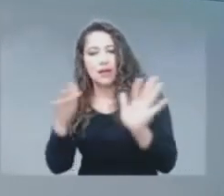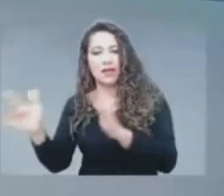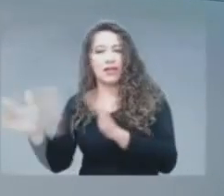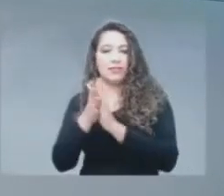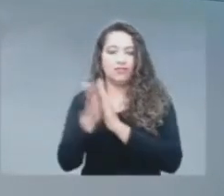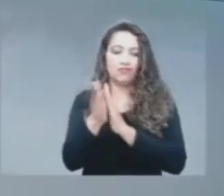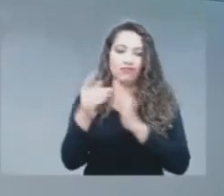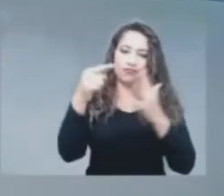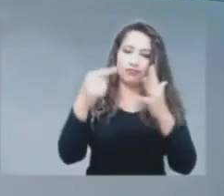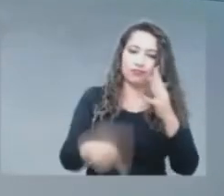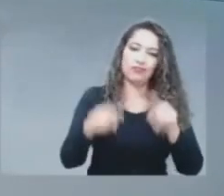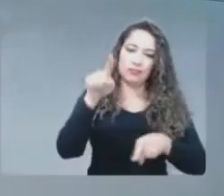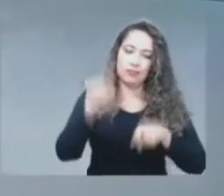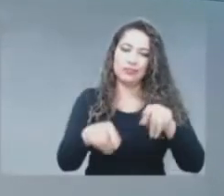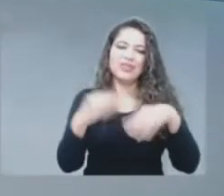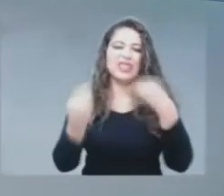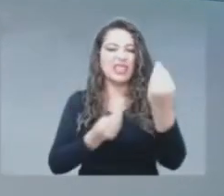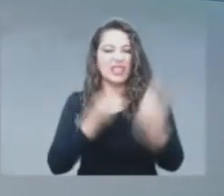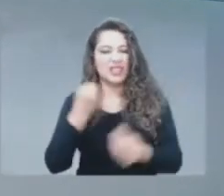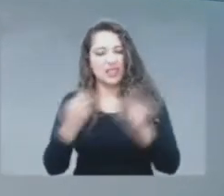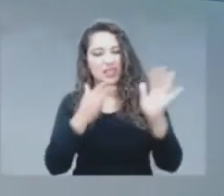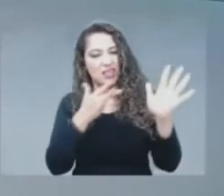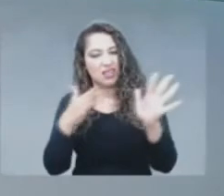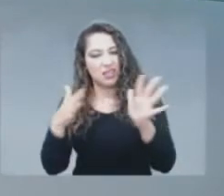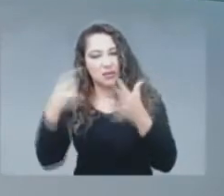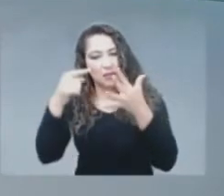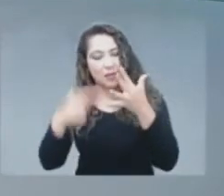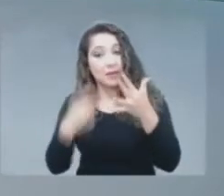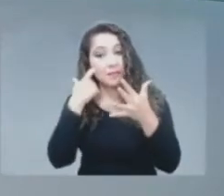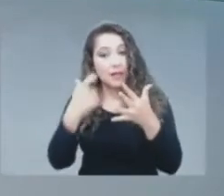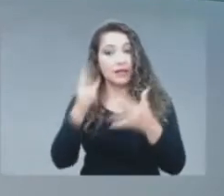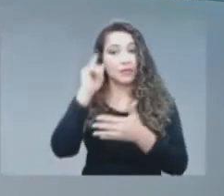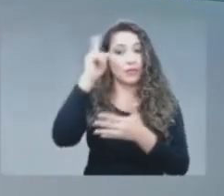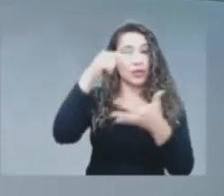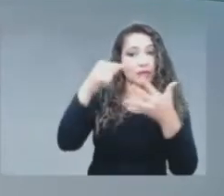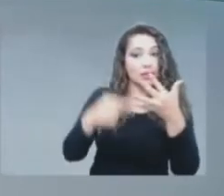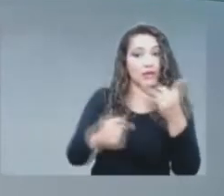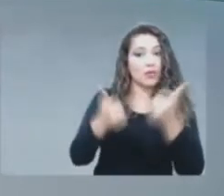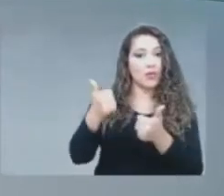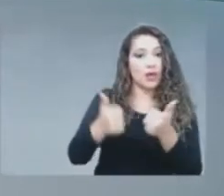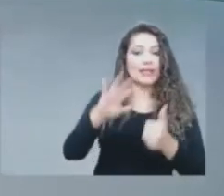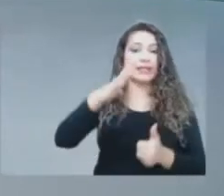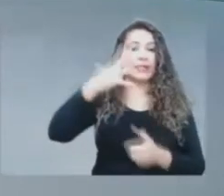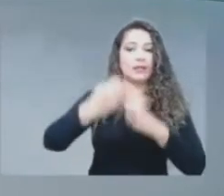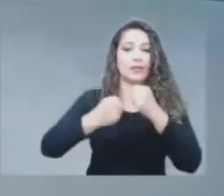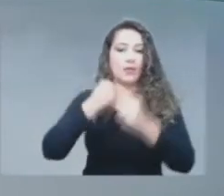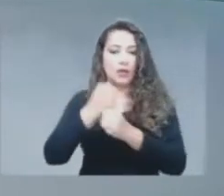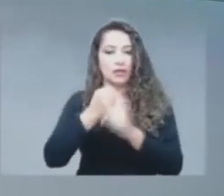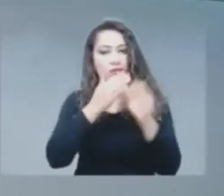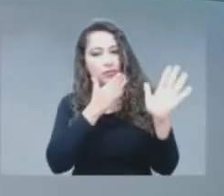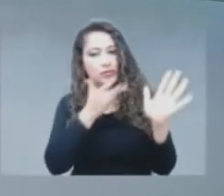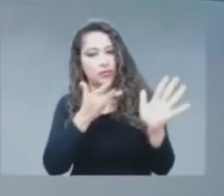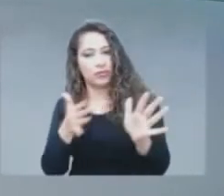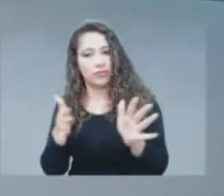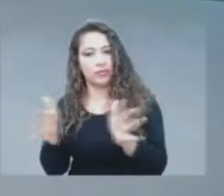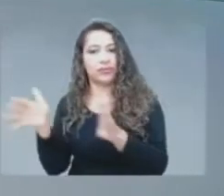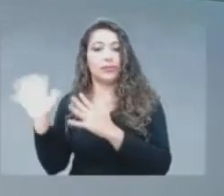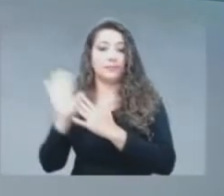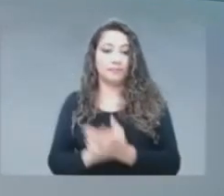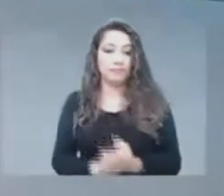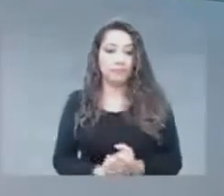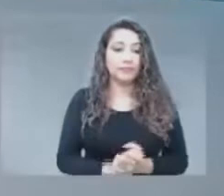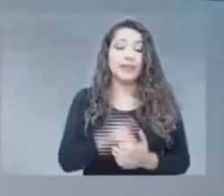it materializes the spectrum policy enforcement, and we're doing it on a 5-year horizon. And